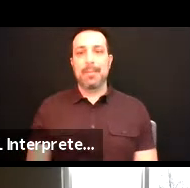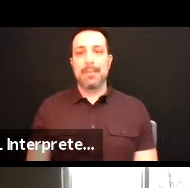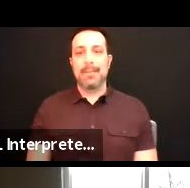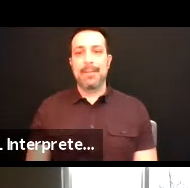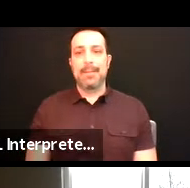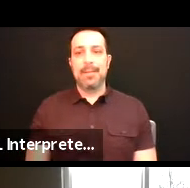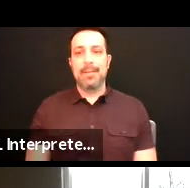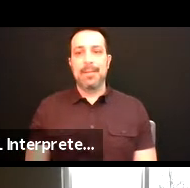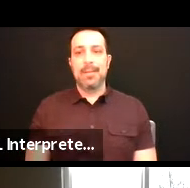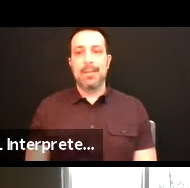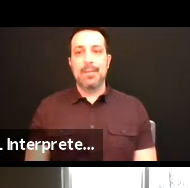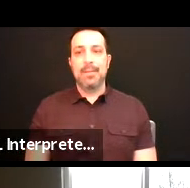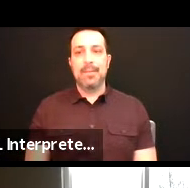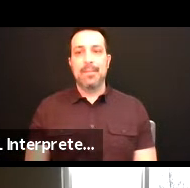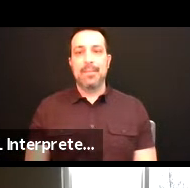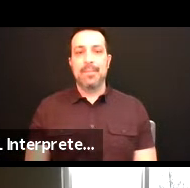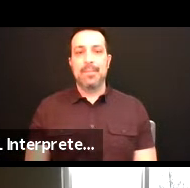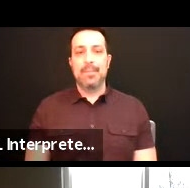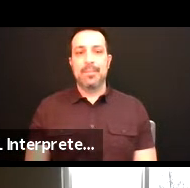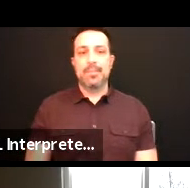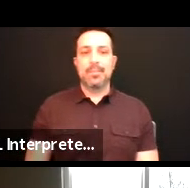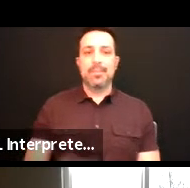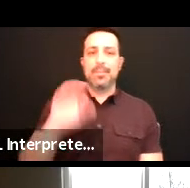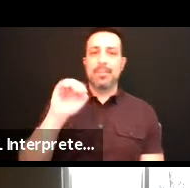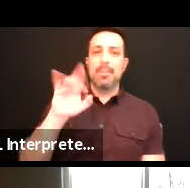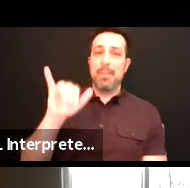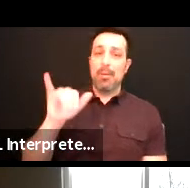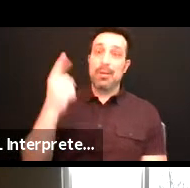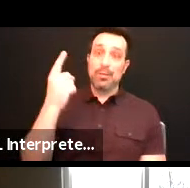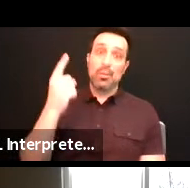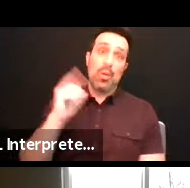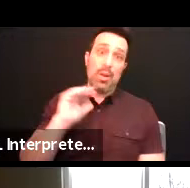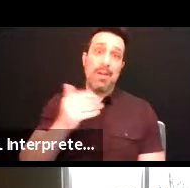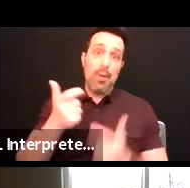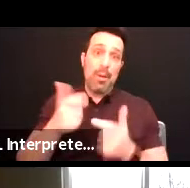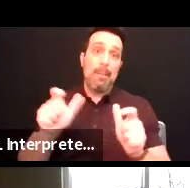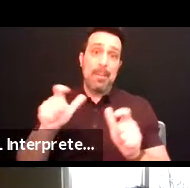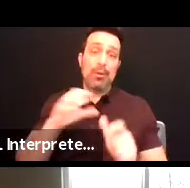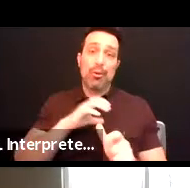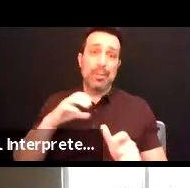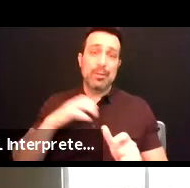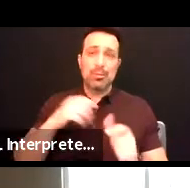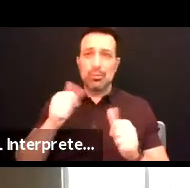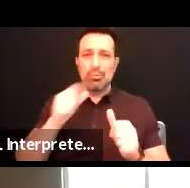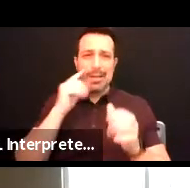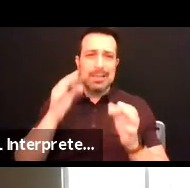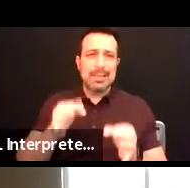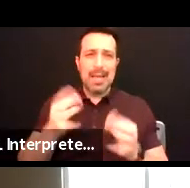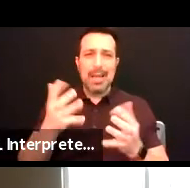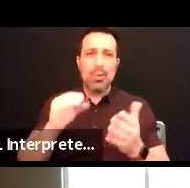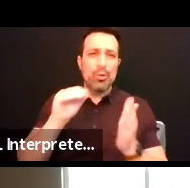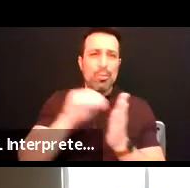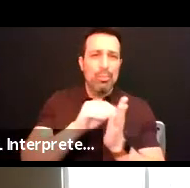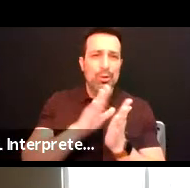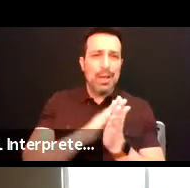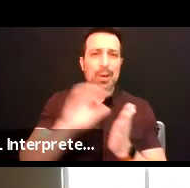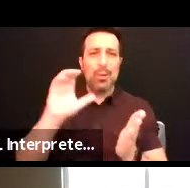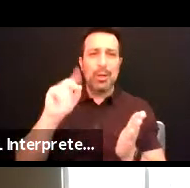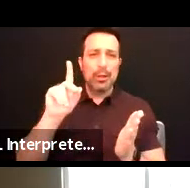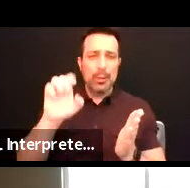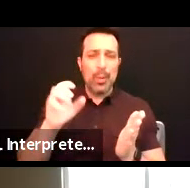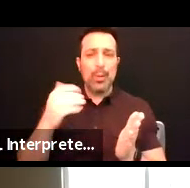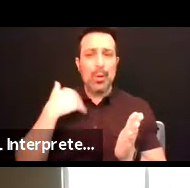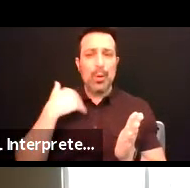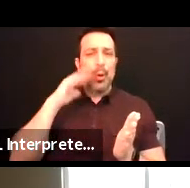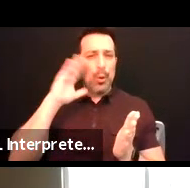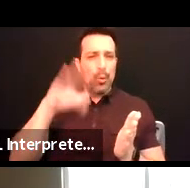It's one of our bigger commissions. When we were trying to decide what to put in the code, we knew